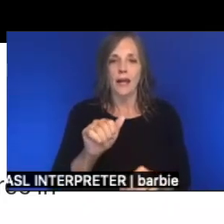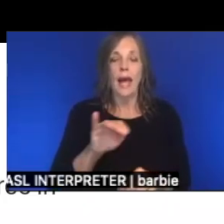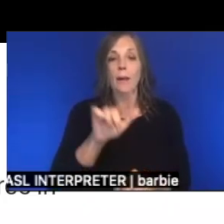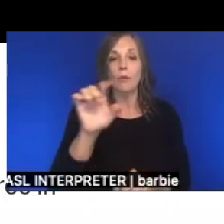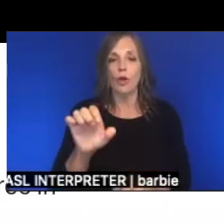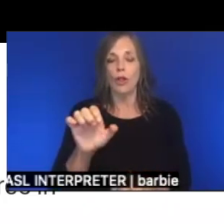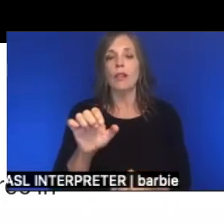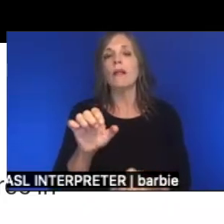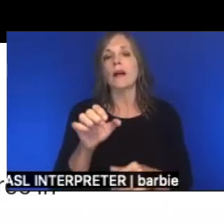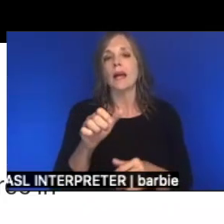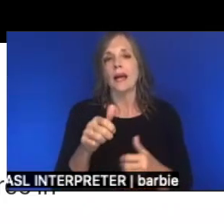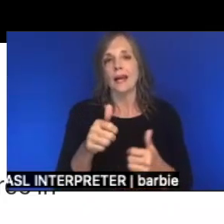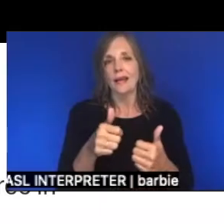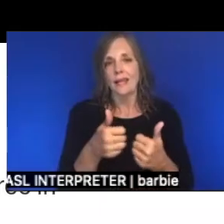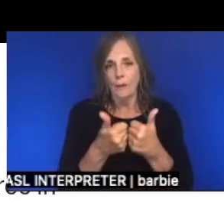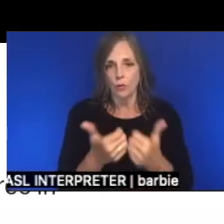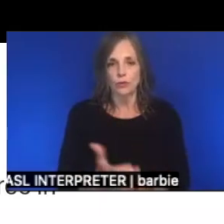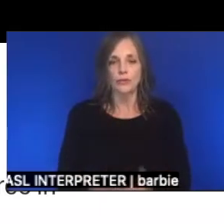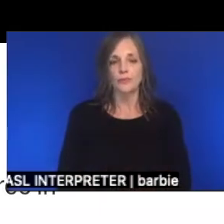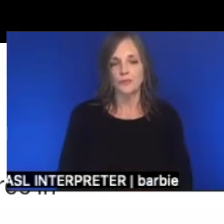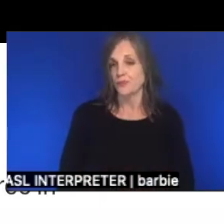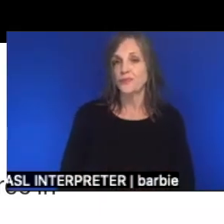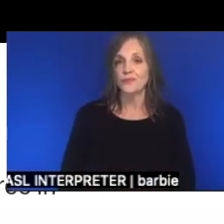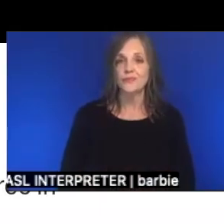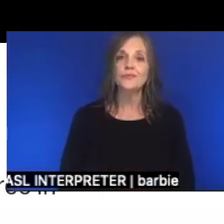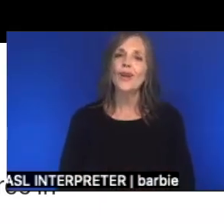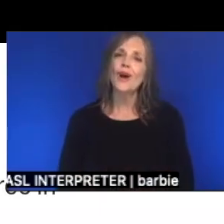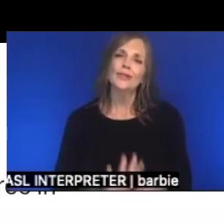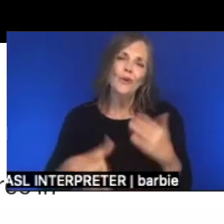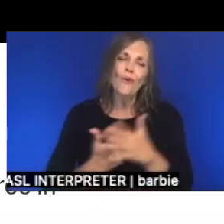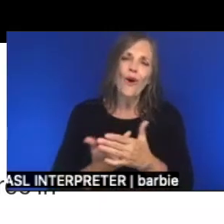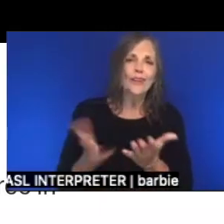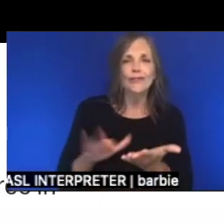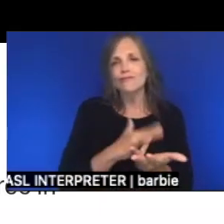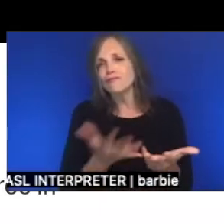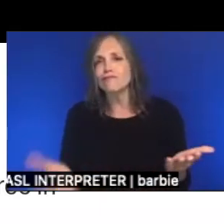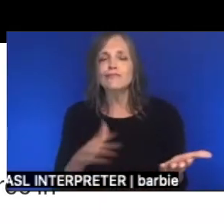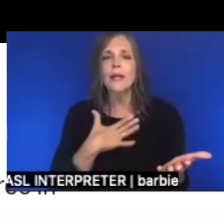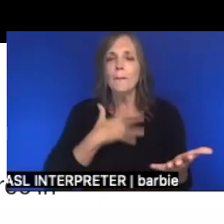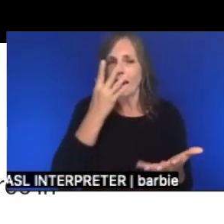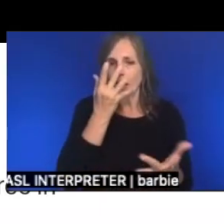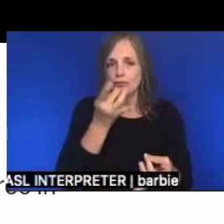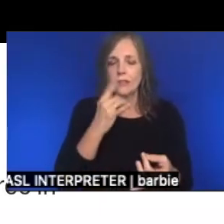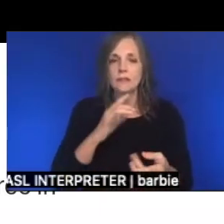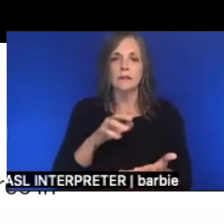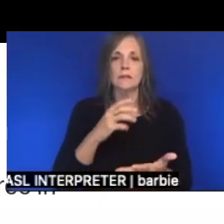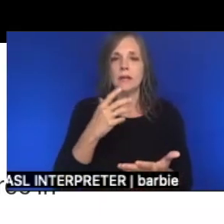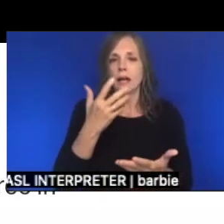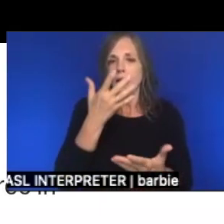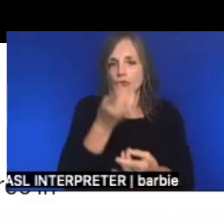So all in all, as you can see, these were my interests, so culture, languages all the time, and video